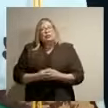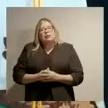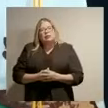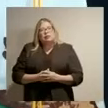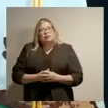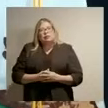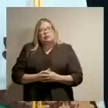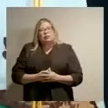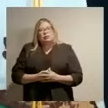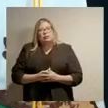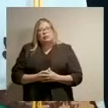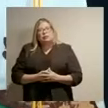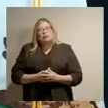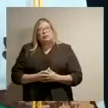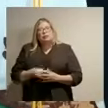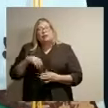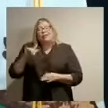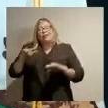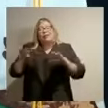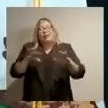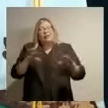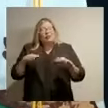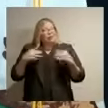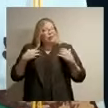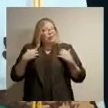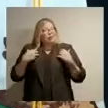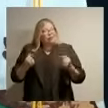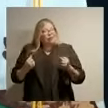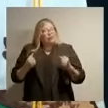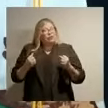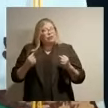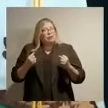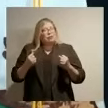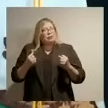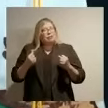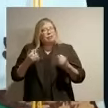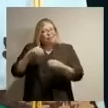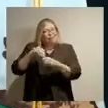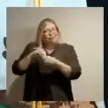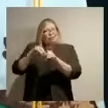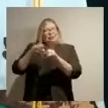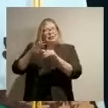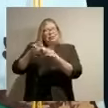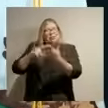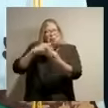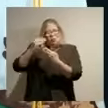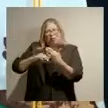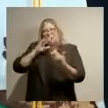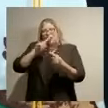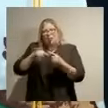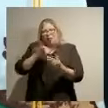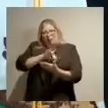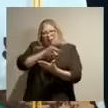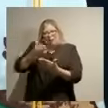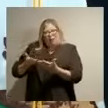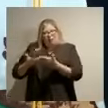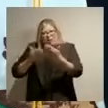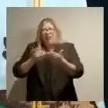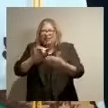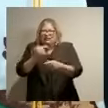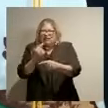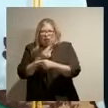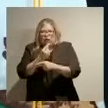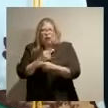The behavioral health continuum infrastructure program. He mentioned the amount that was provided for the program, which is accurate, but